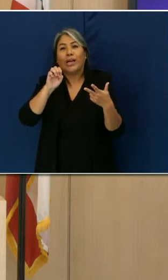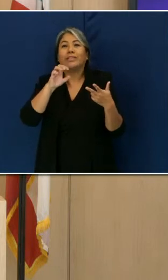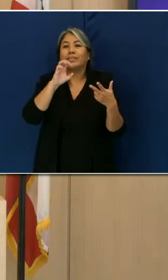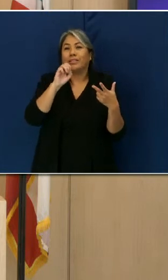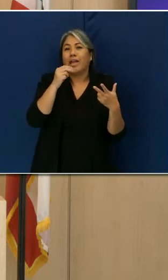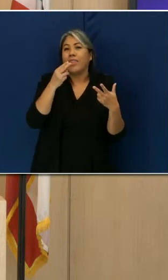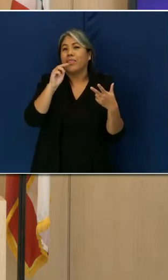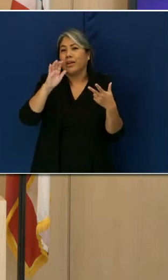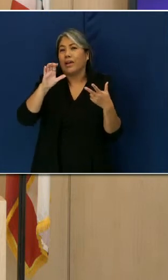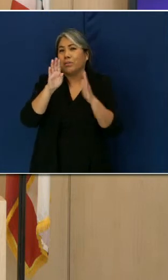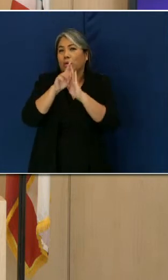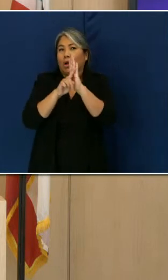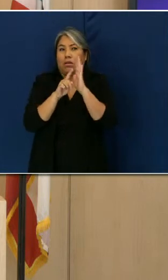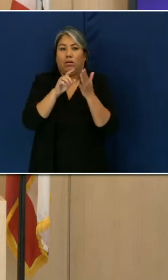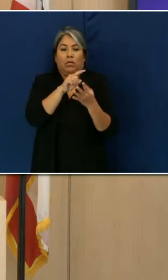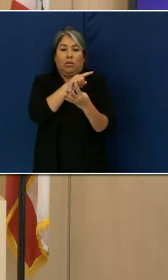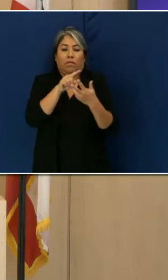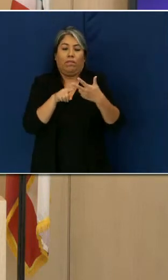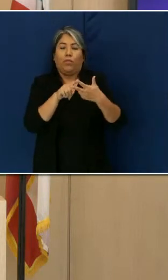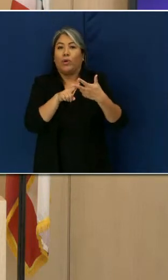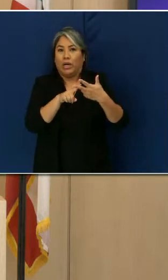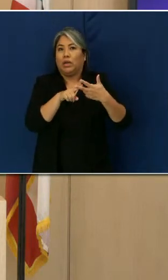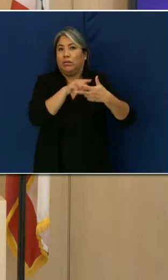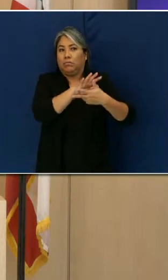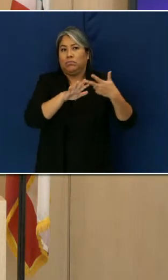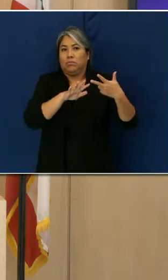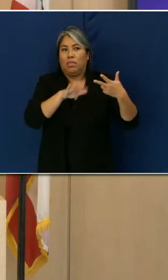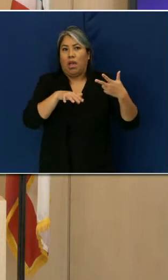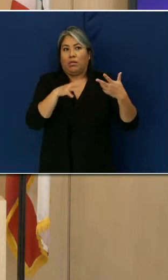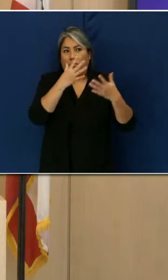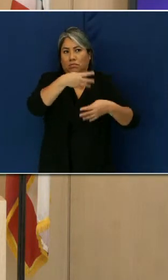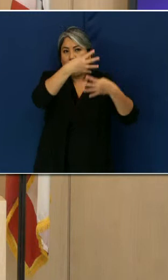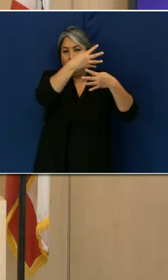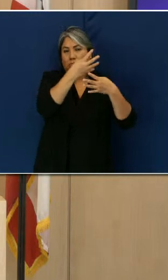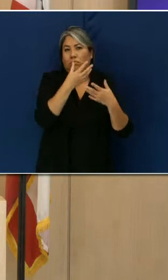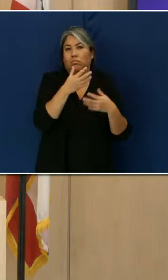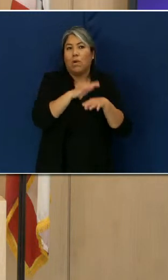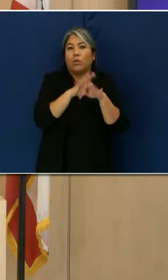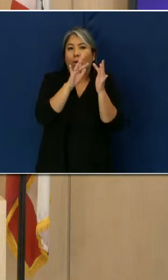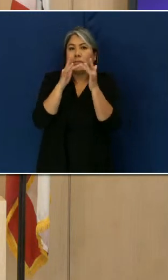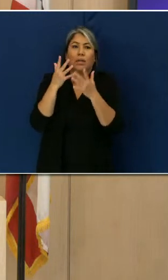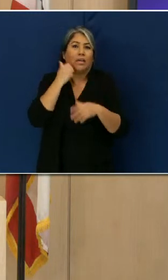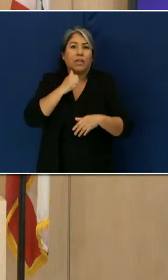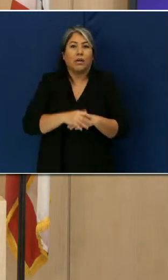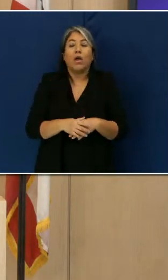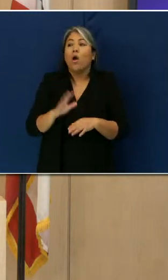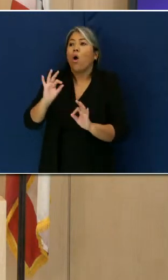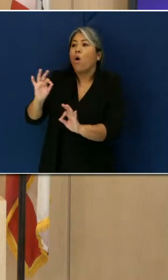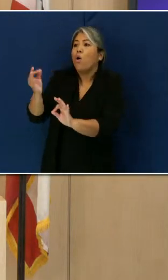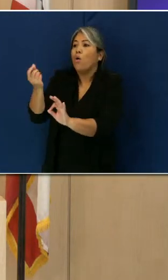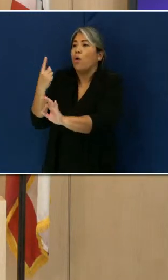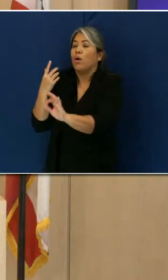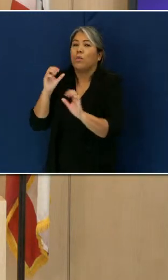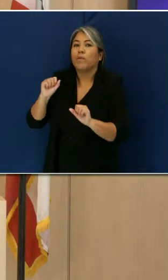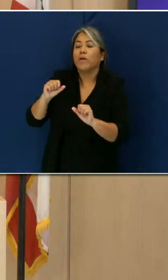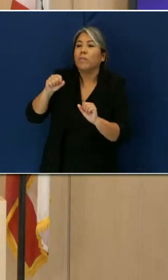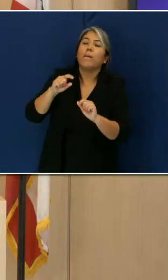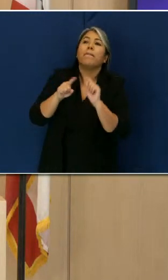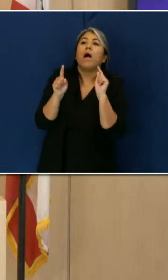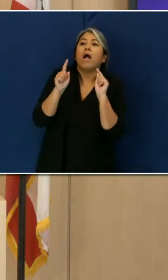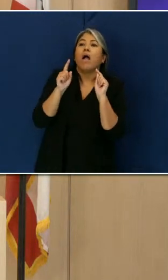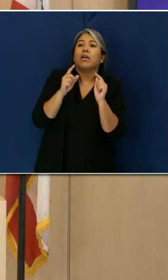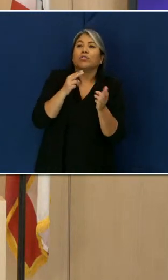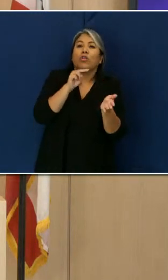ethnicity of those three categories. So that information is posted every day. Perfect. And does the nurse to ICU